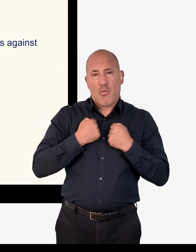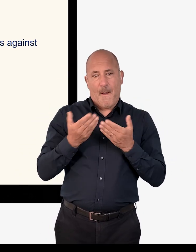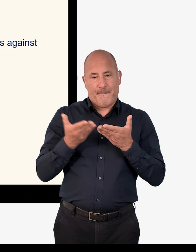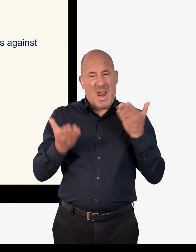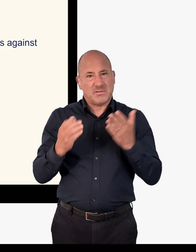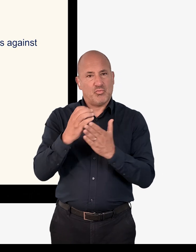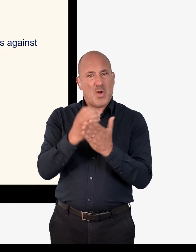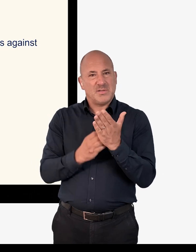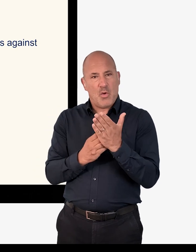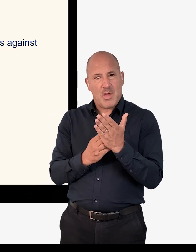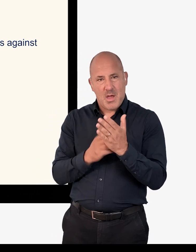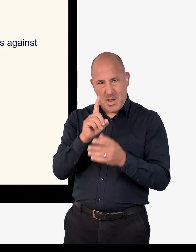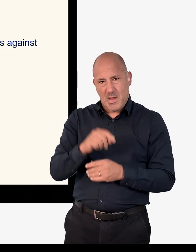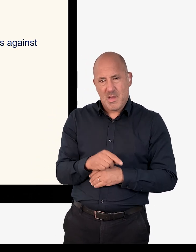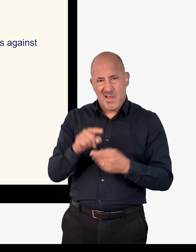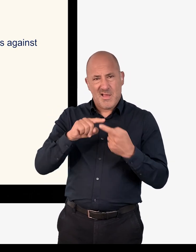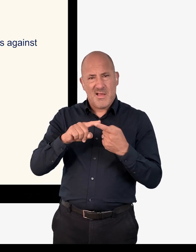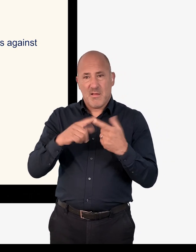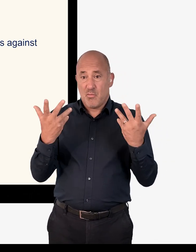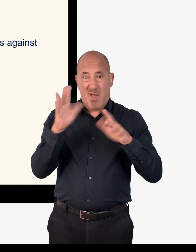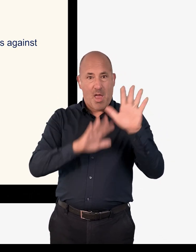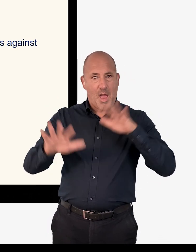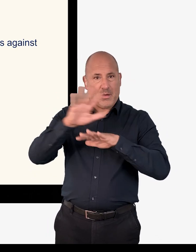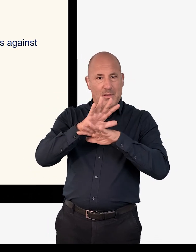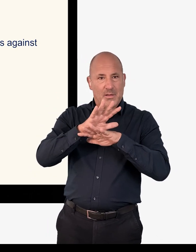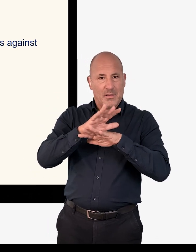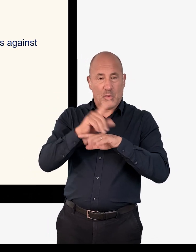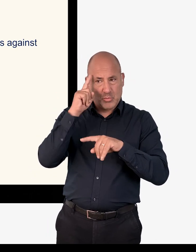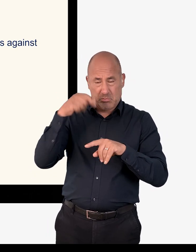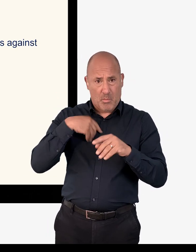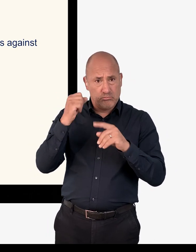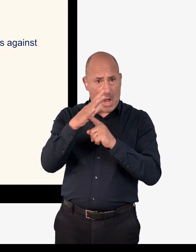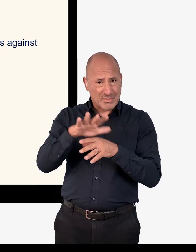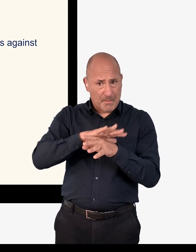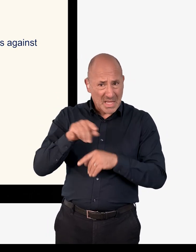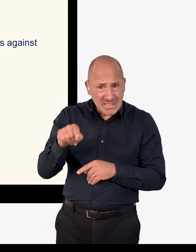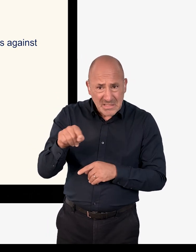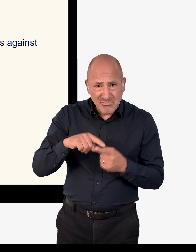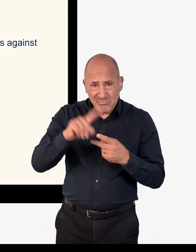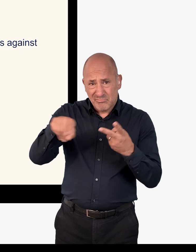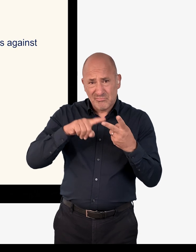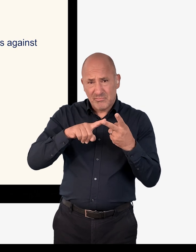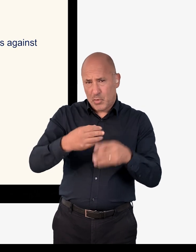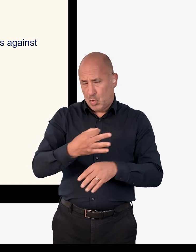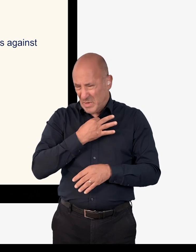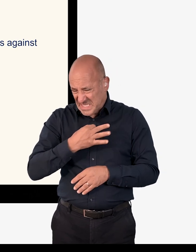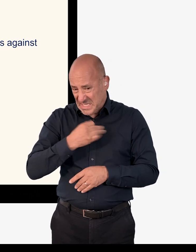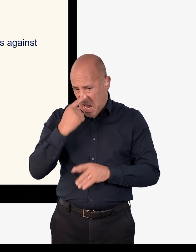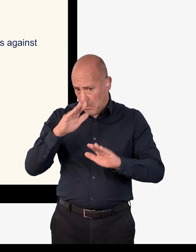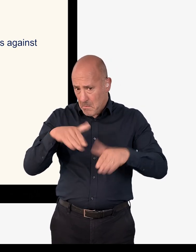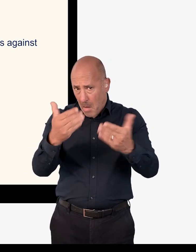balancing criteria: geography, including Arts Council England's priority places, risk